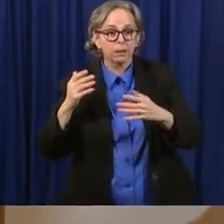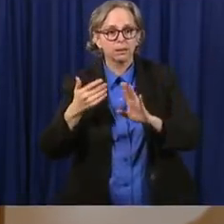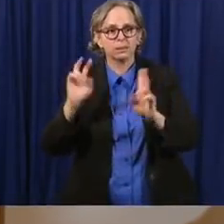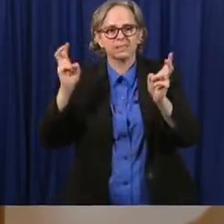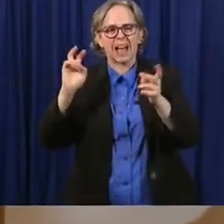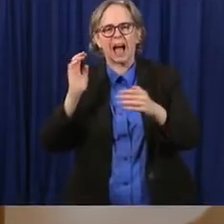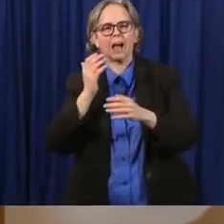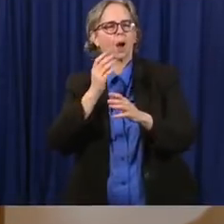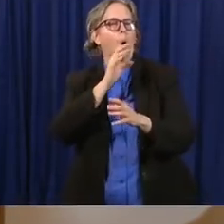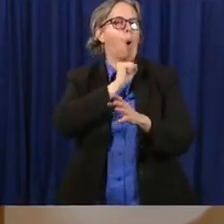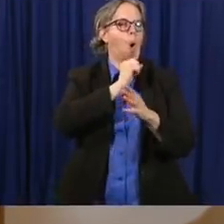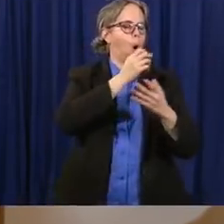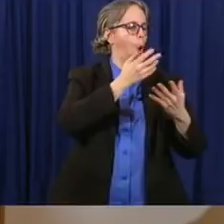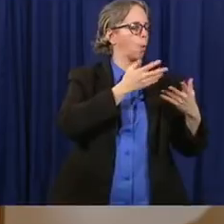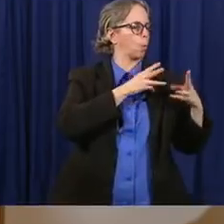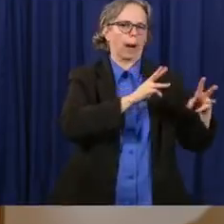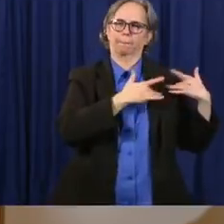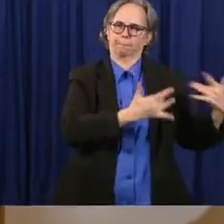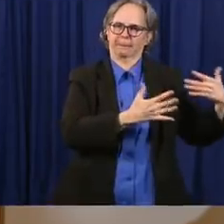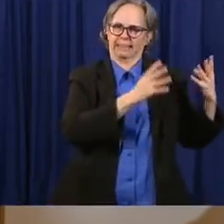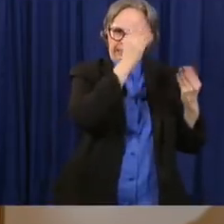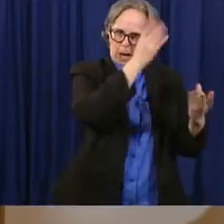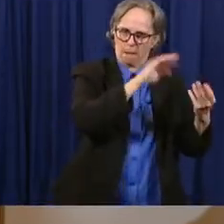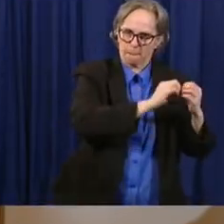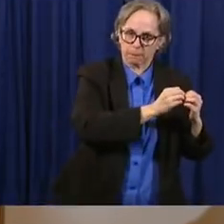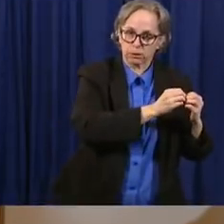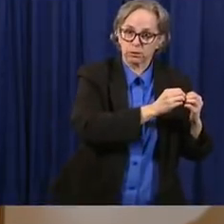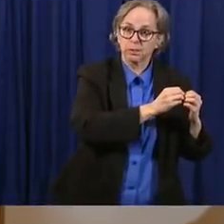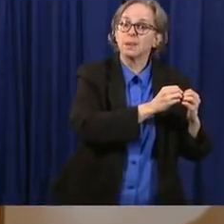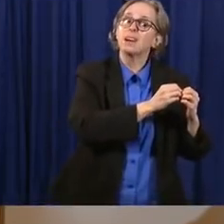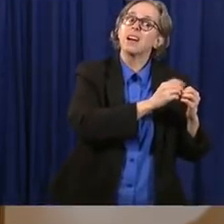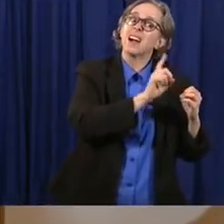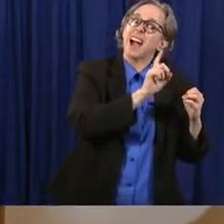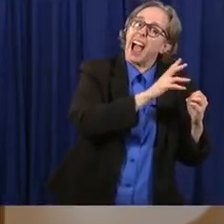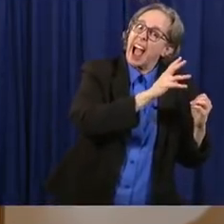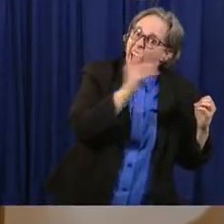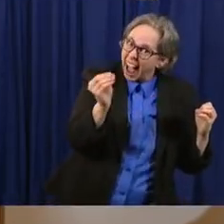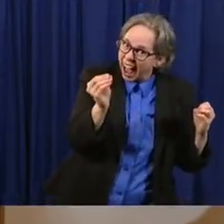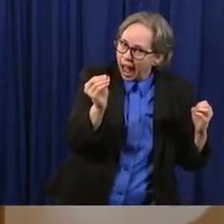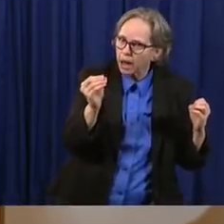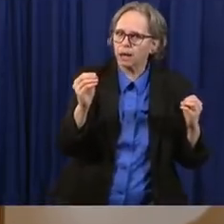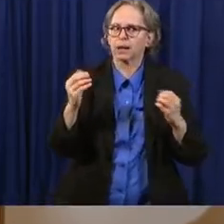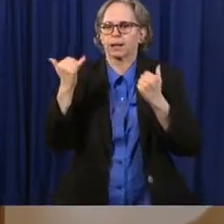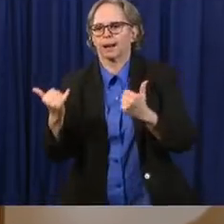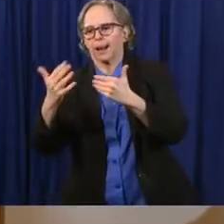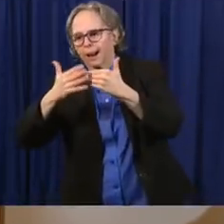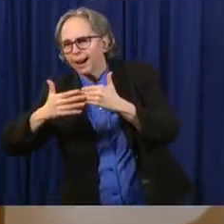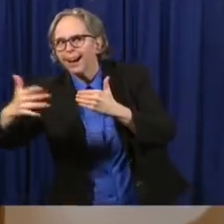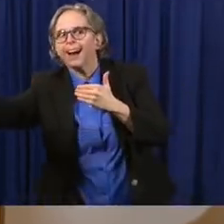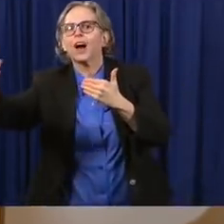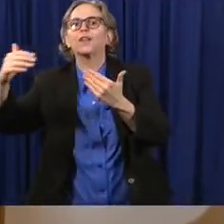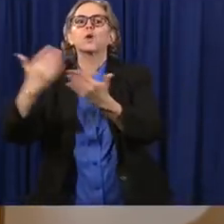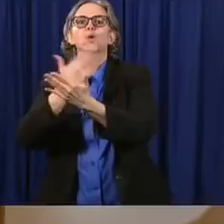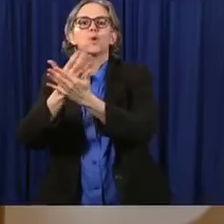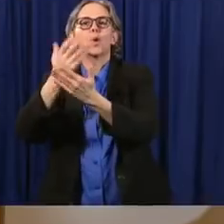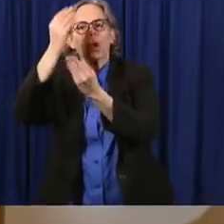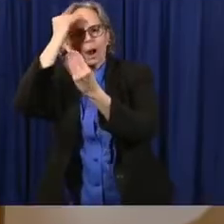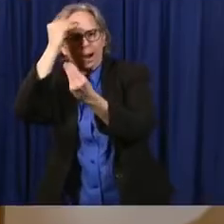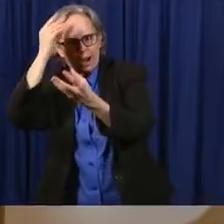coming up with these numbers. We're going to then report at the same time what comes under the new